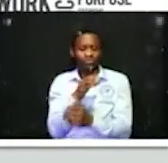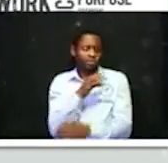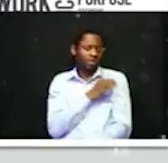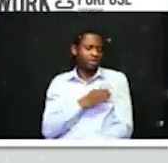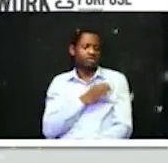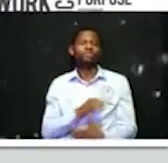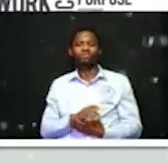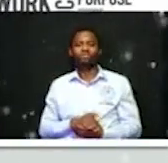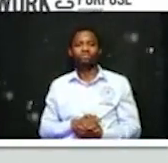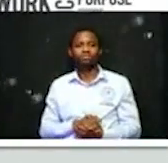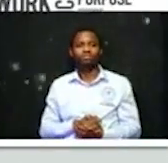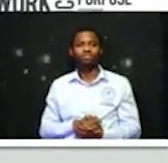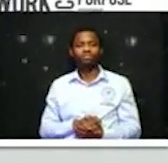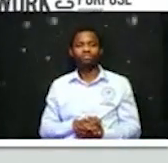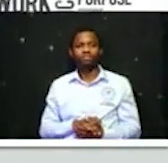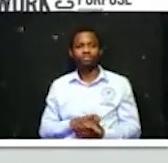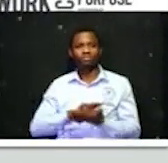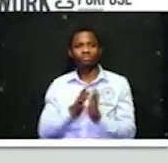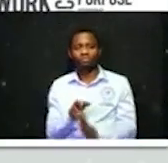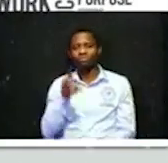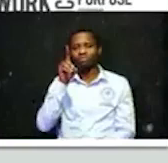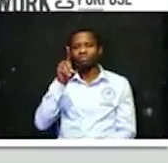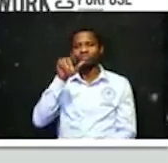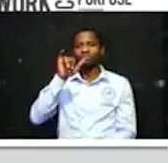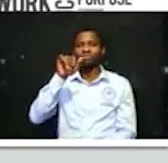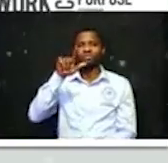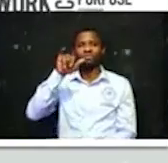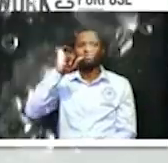Be diligent and noble in character.